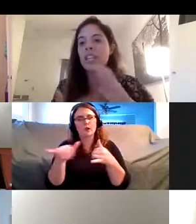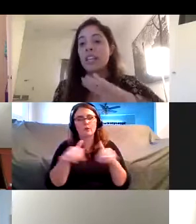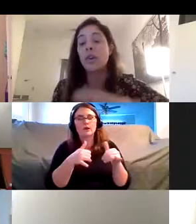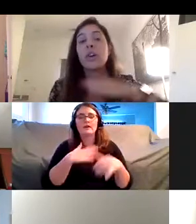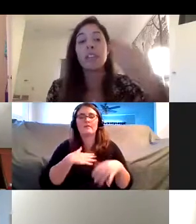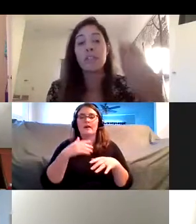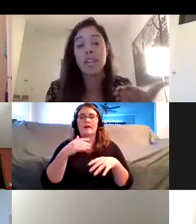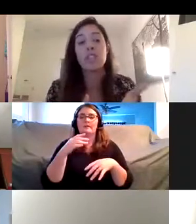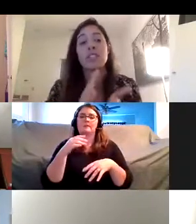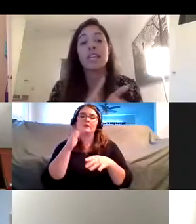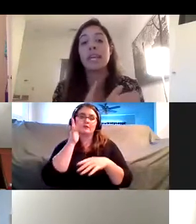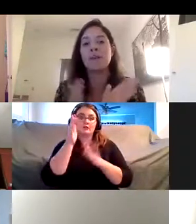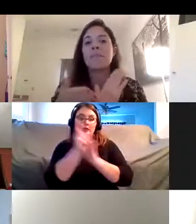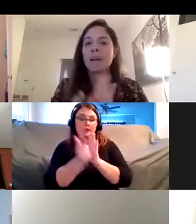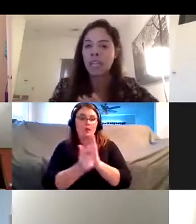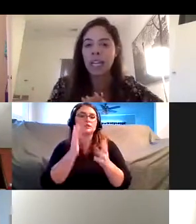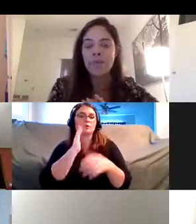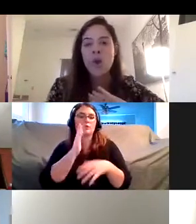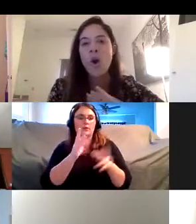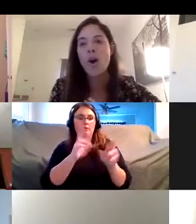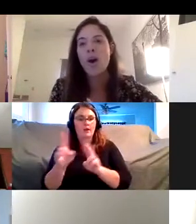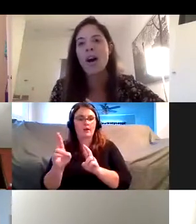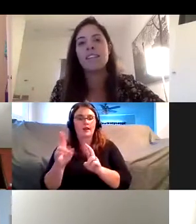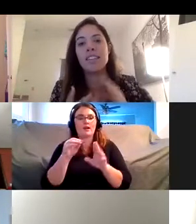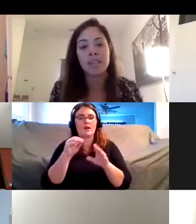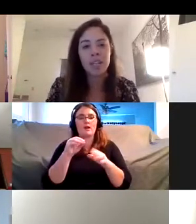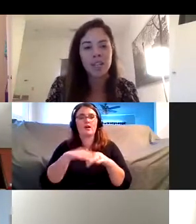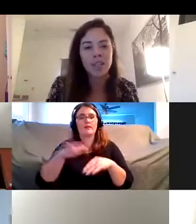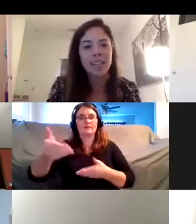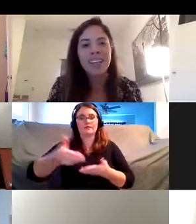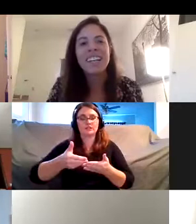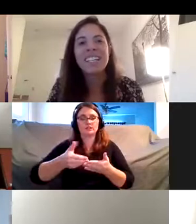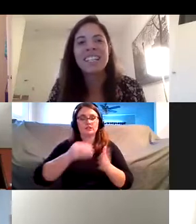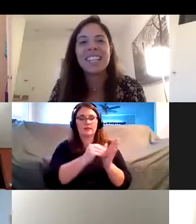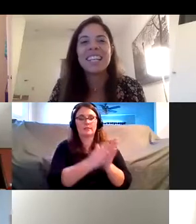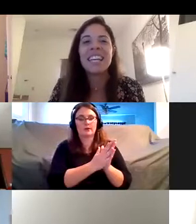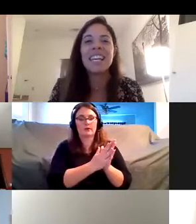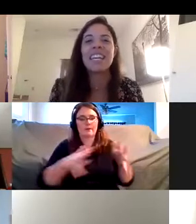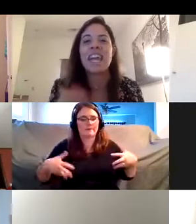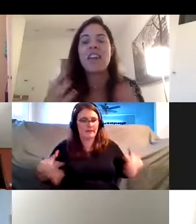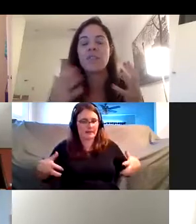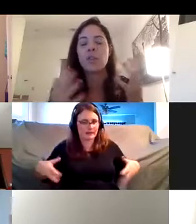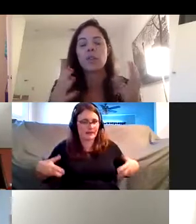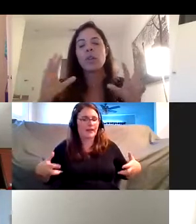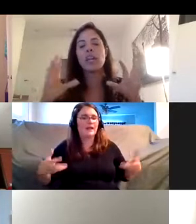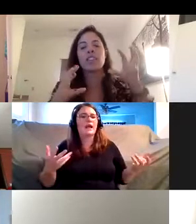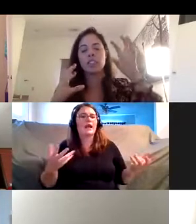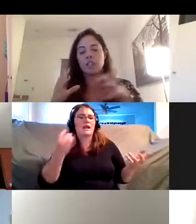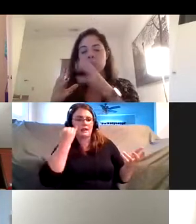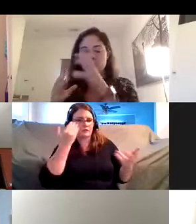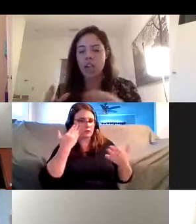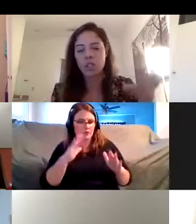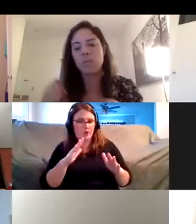invitations, and then on the invitations they put a monkey on the invitation. And if you don't know, there's